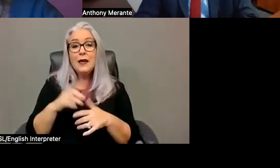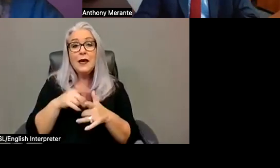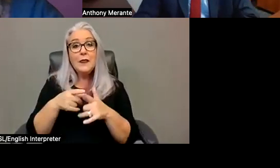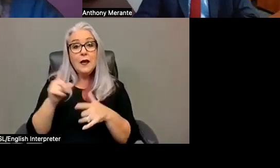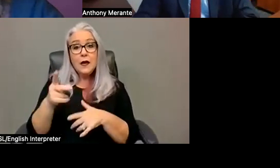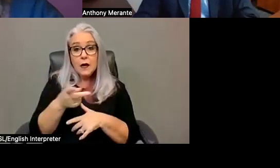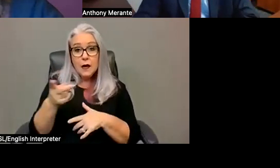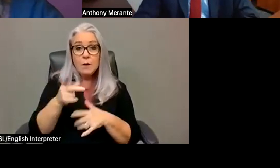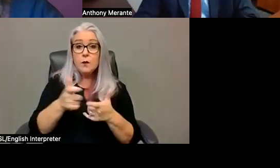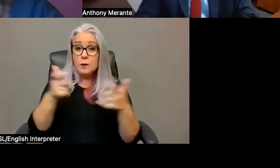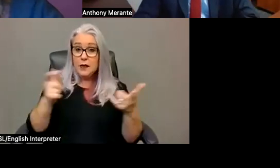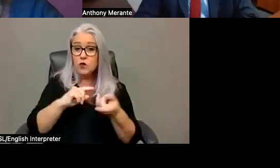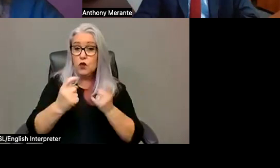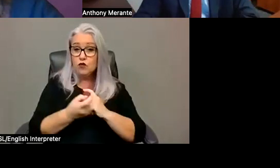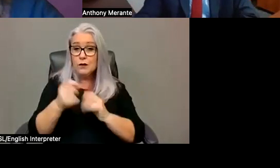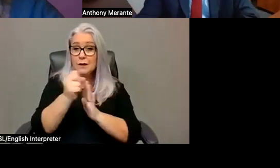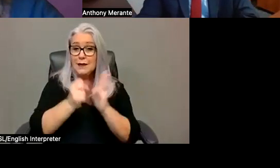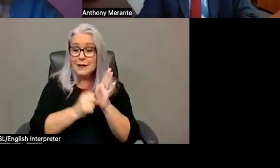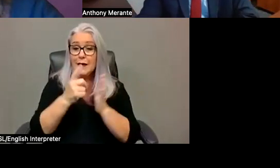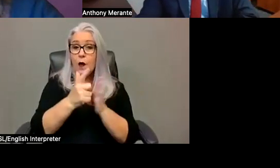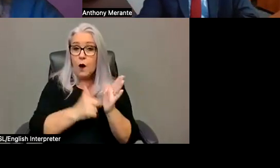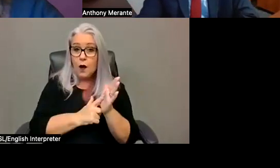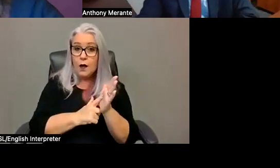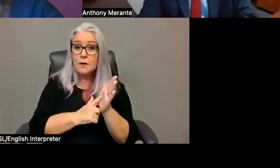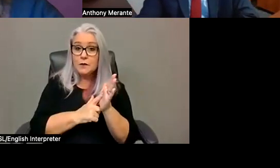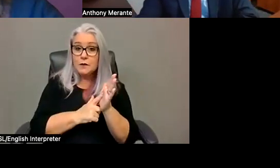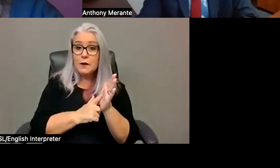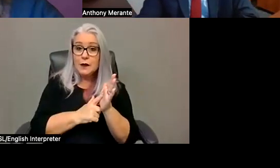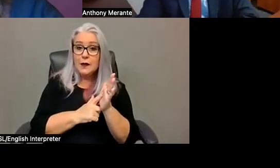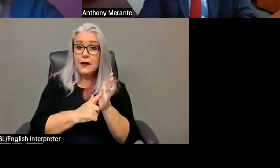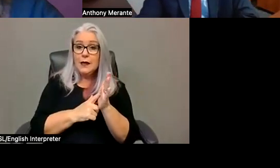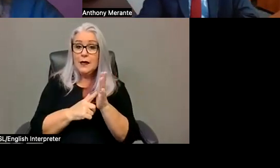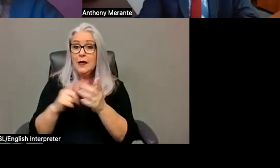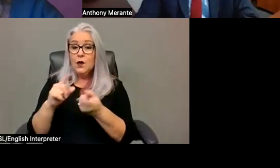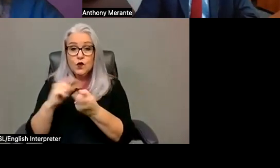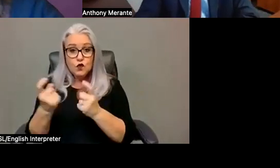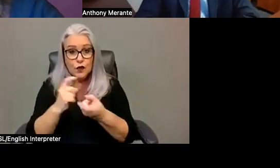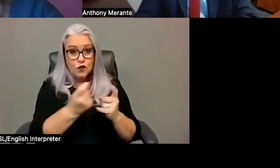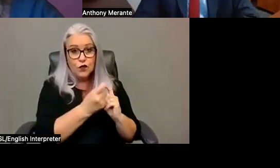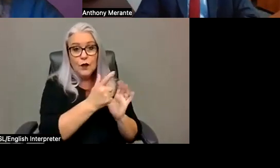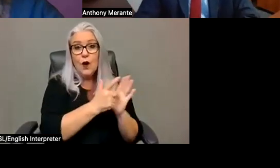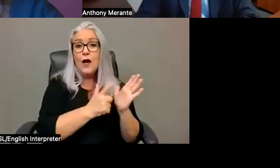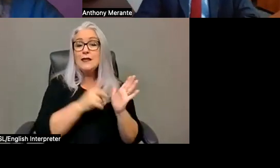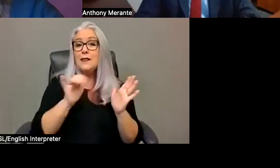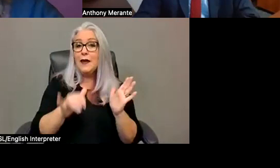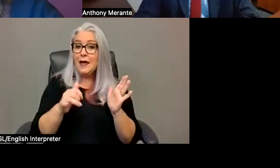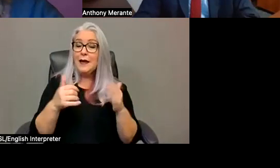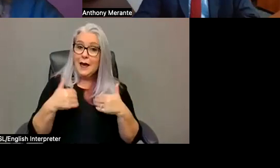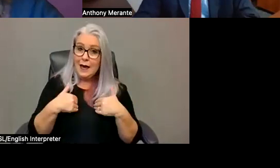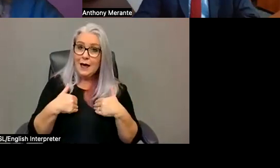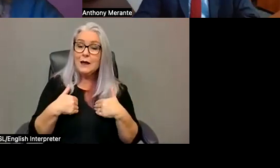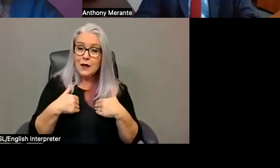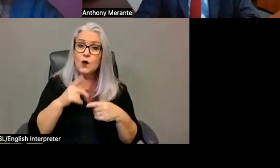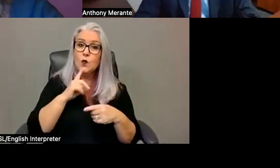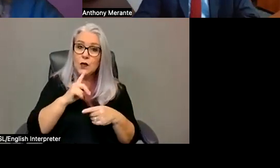major changes in state law at state capitol, whether it be bail reform or raise the age, which have had a significant